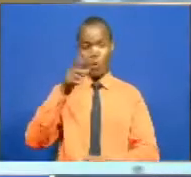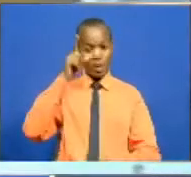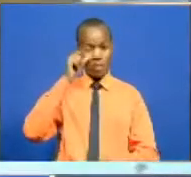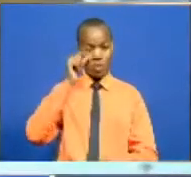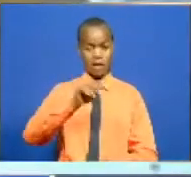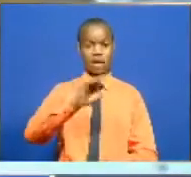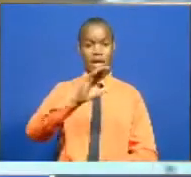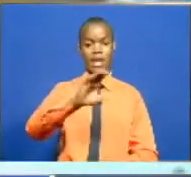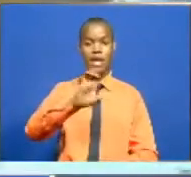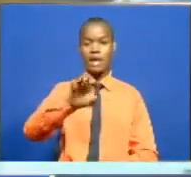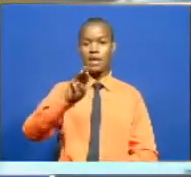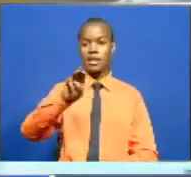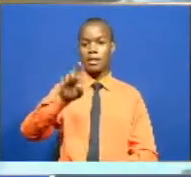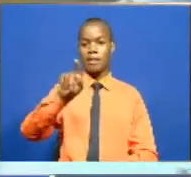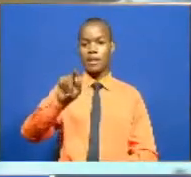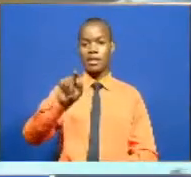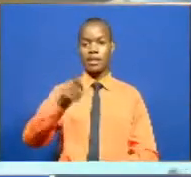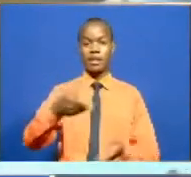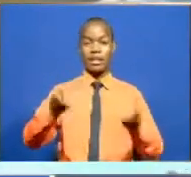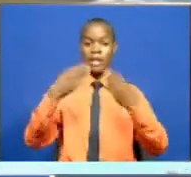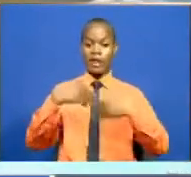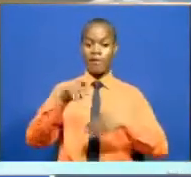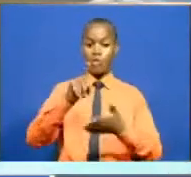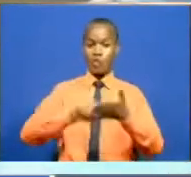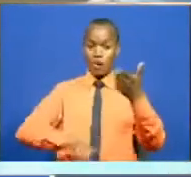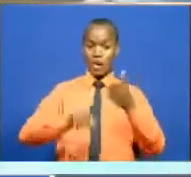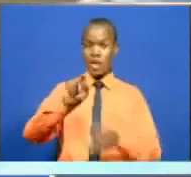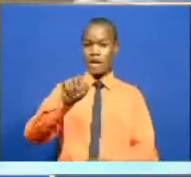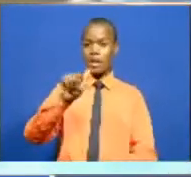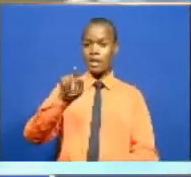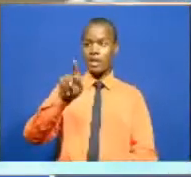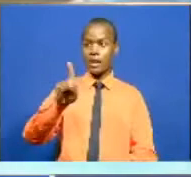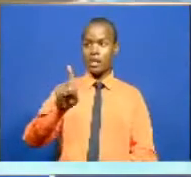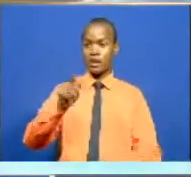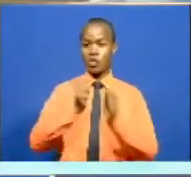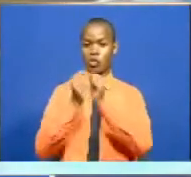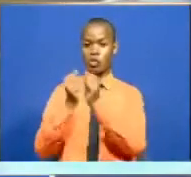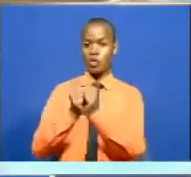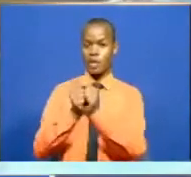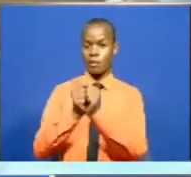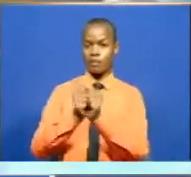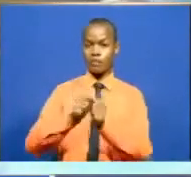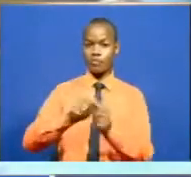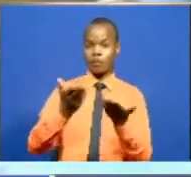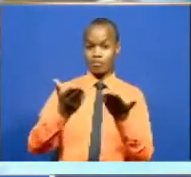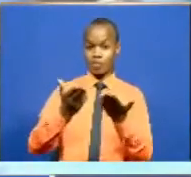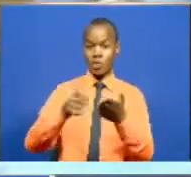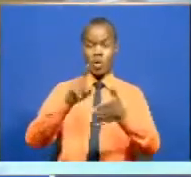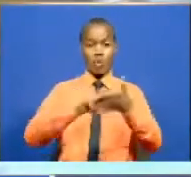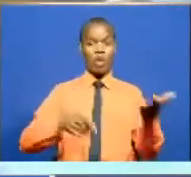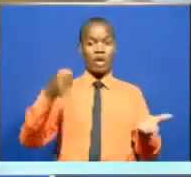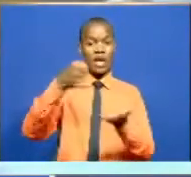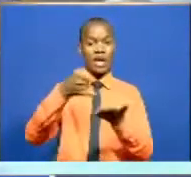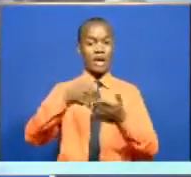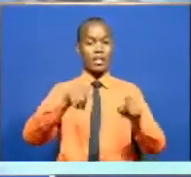tank together with the liquid inside. So there's going to be a continuous supply of the liquid. And we really want to appreciate